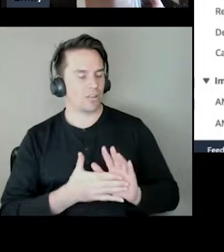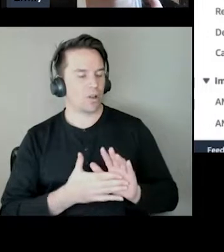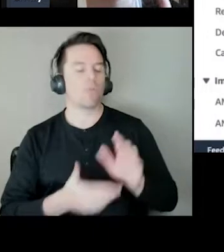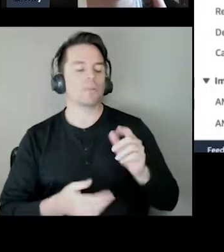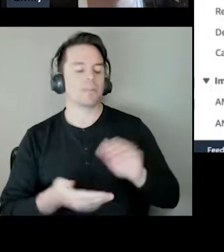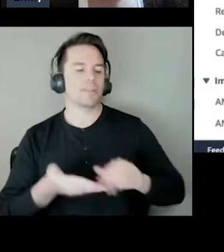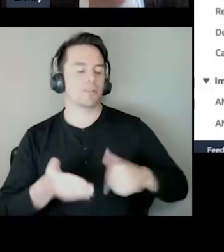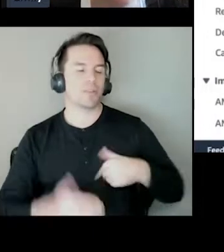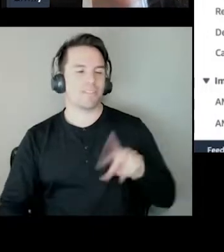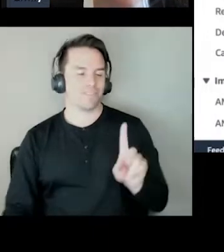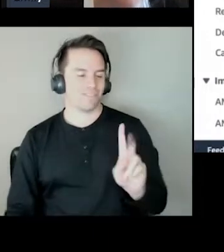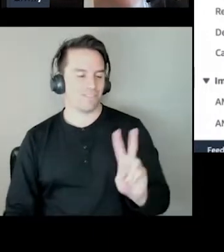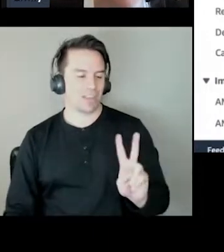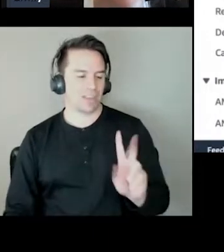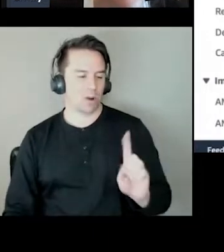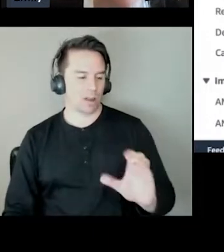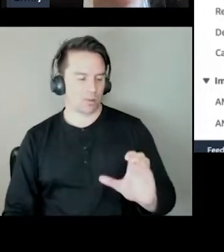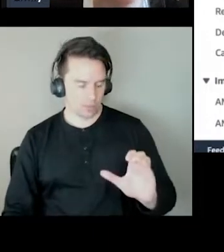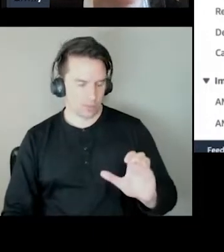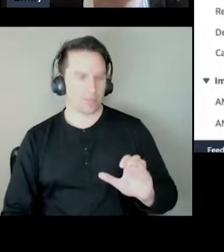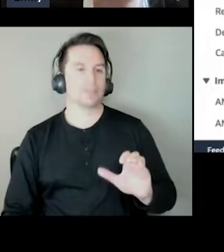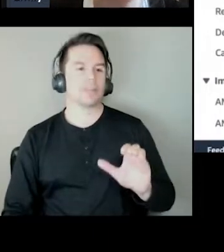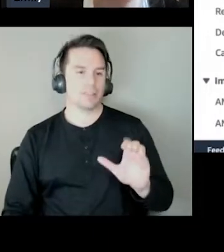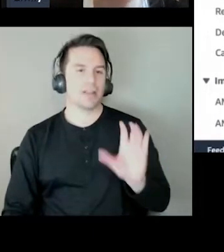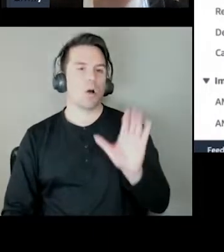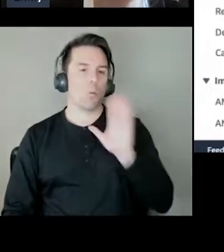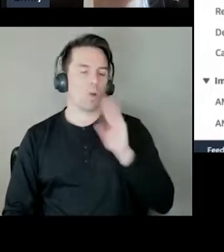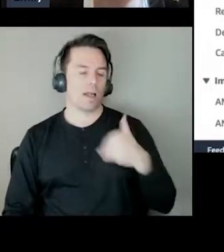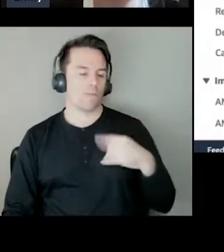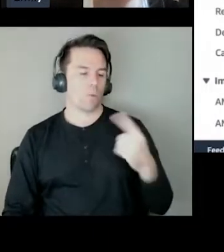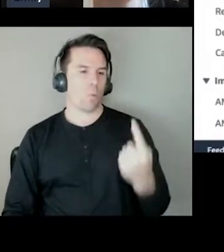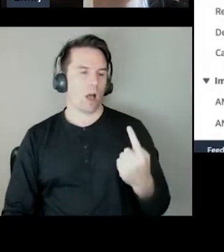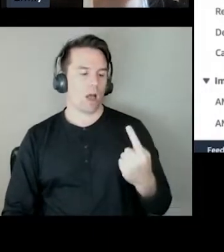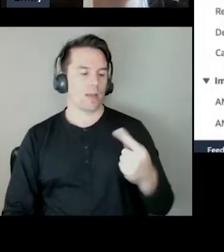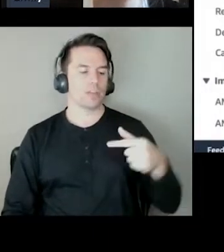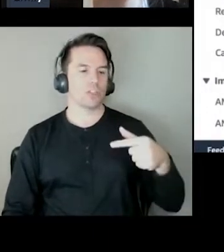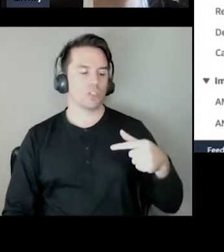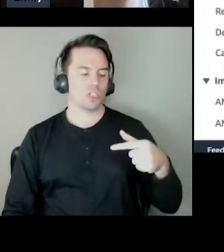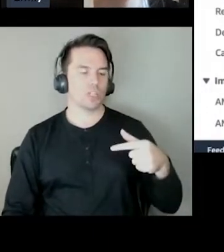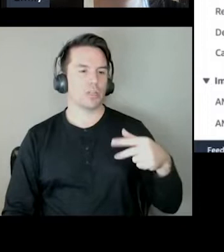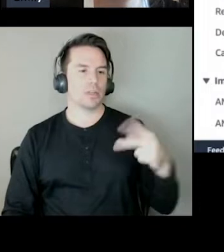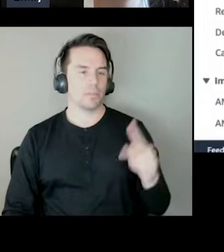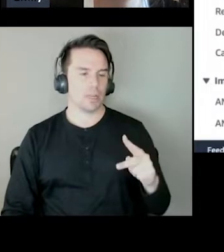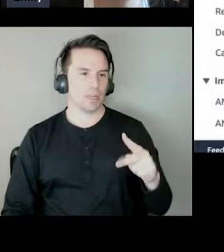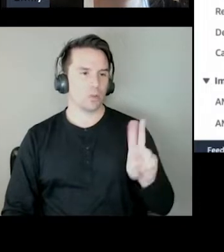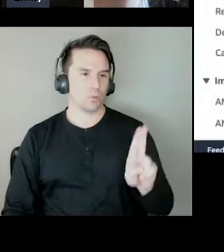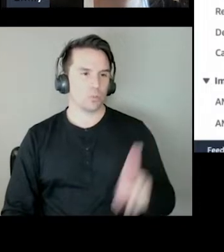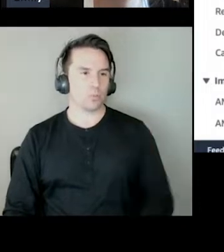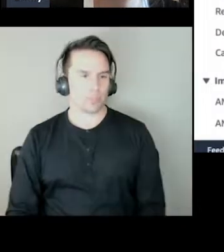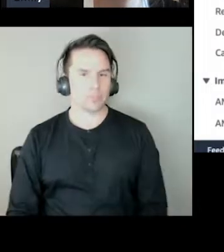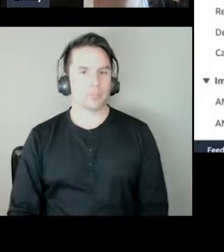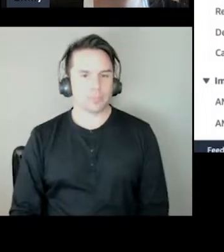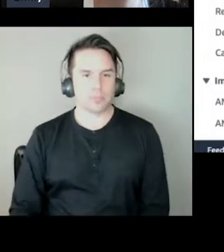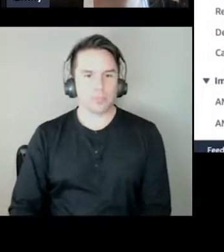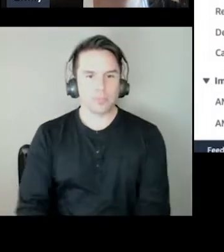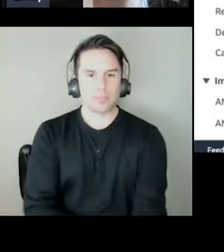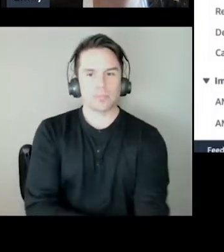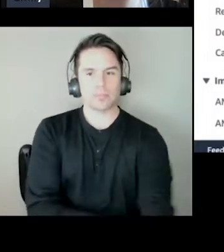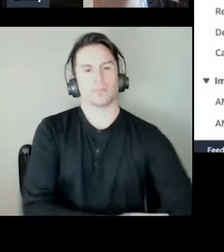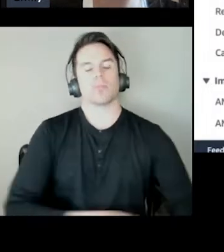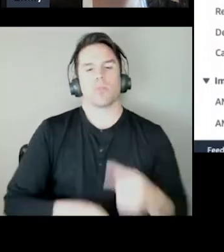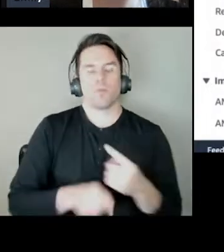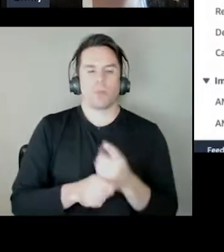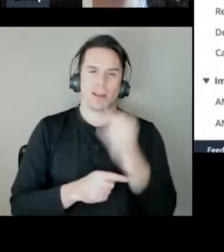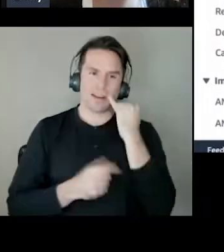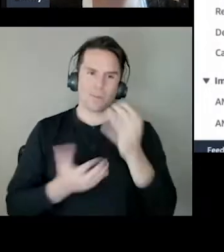that's going to have one GPU. Okay. Great point, Emily. And if you see, right, Steve, if you want to build up any kind of deep